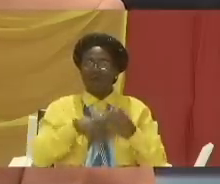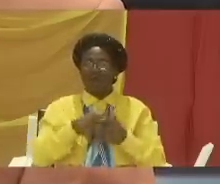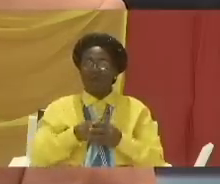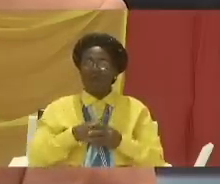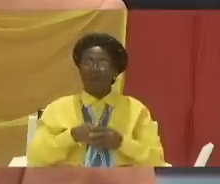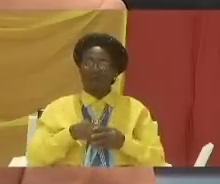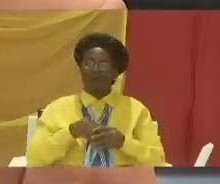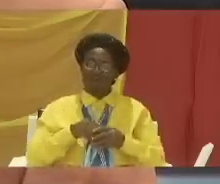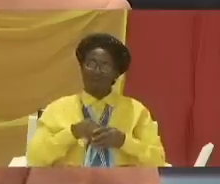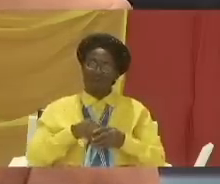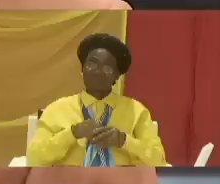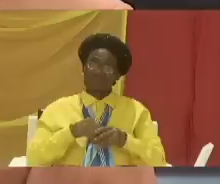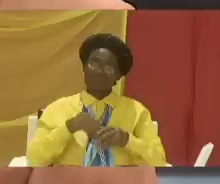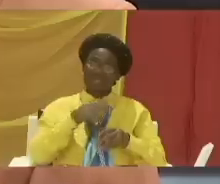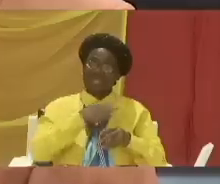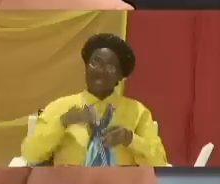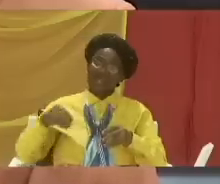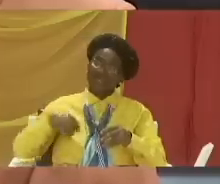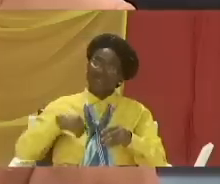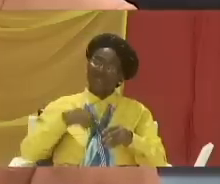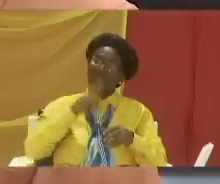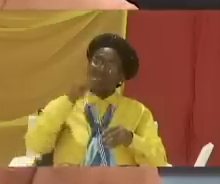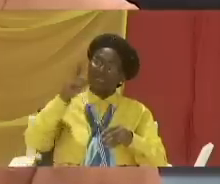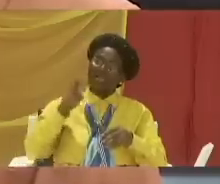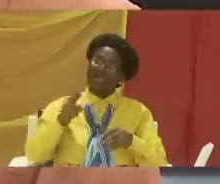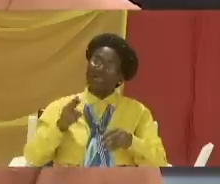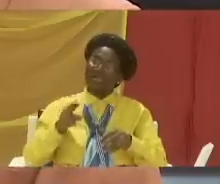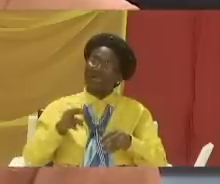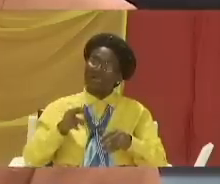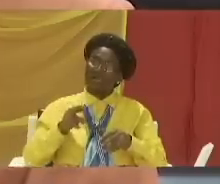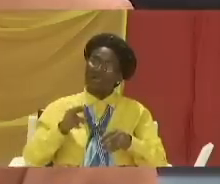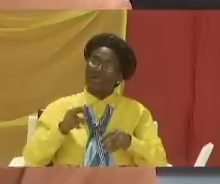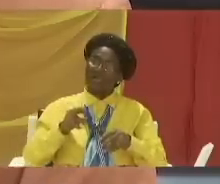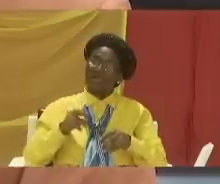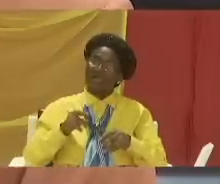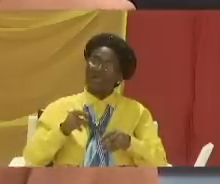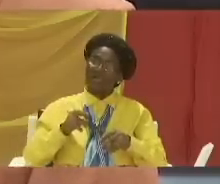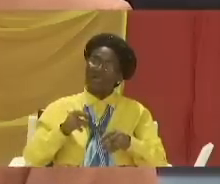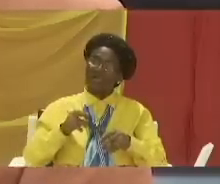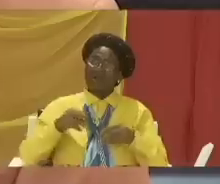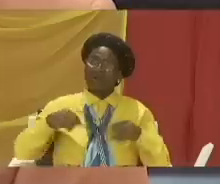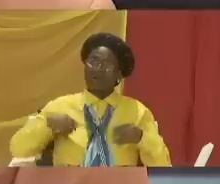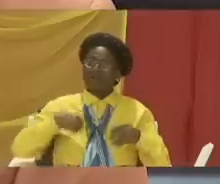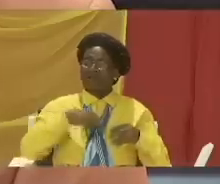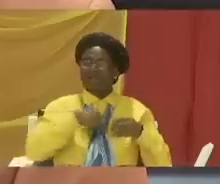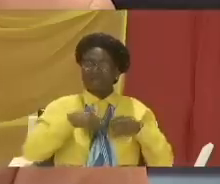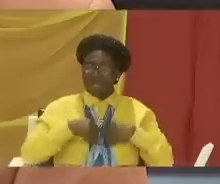And we are praying for that piece of iron to be shown to you.